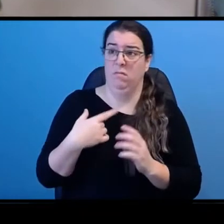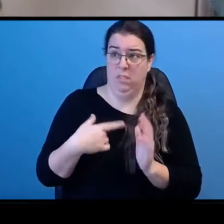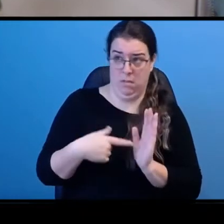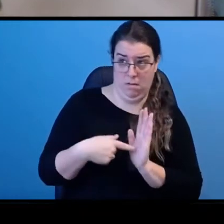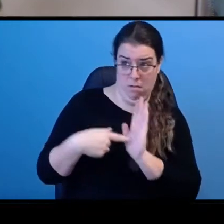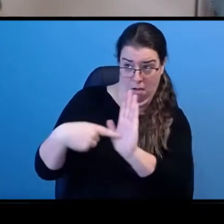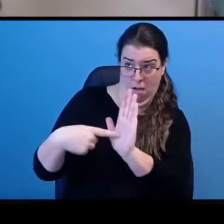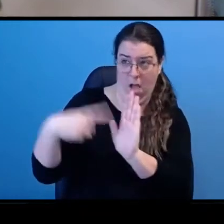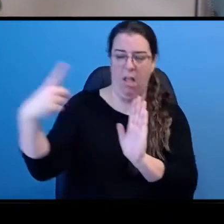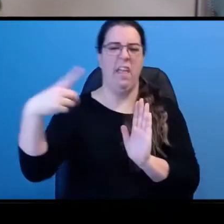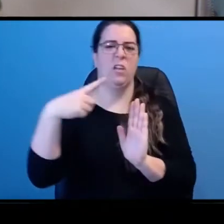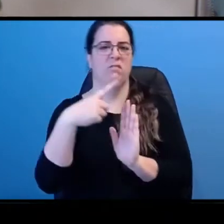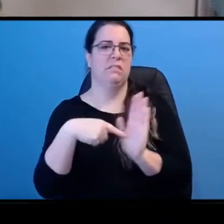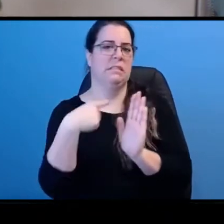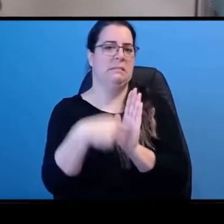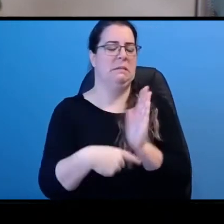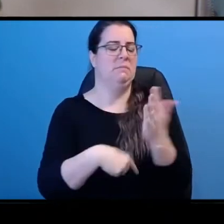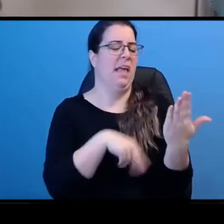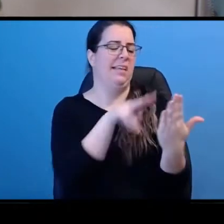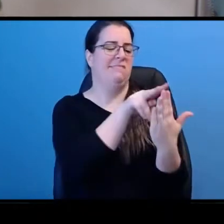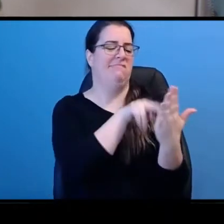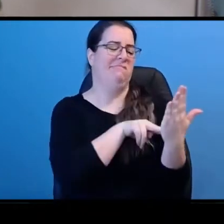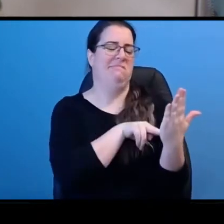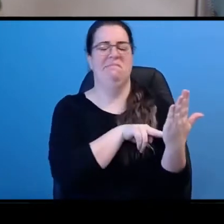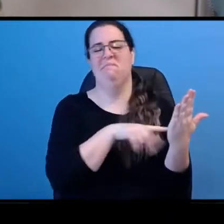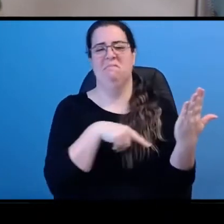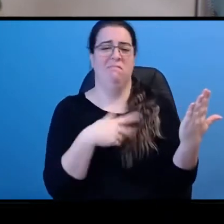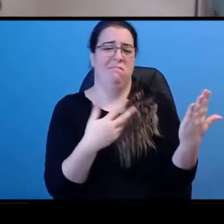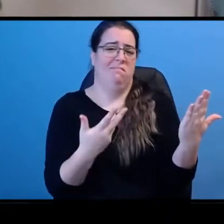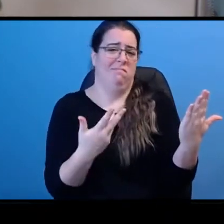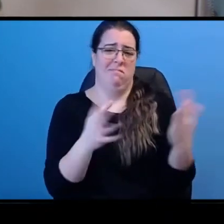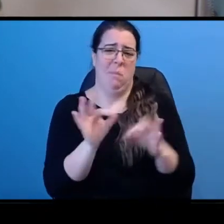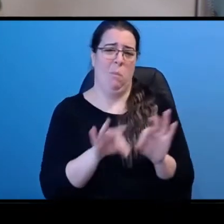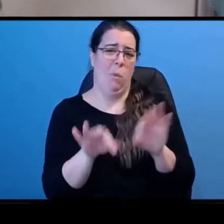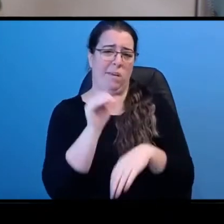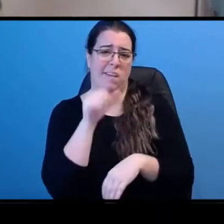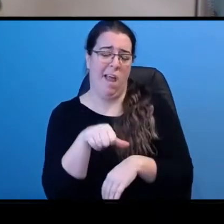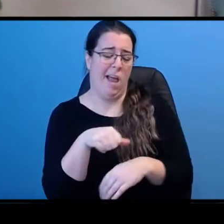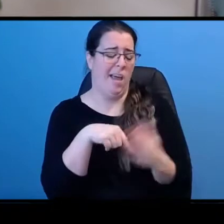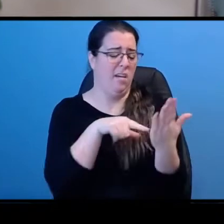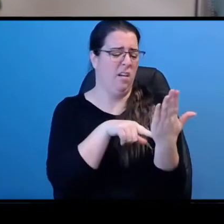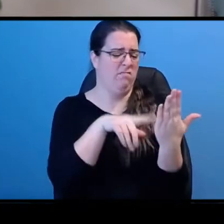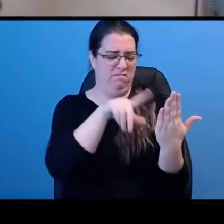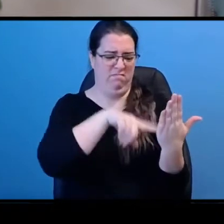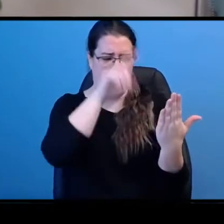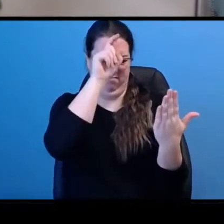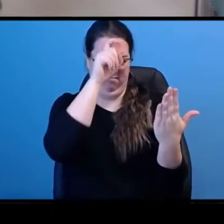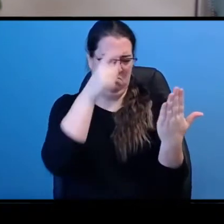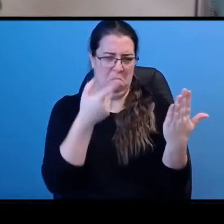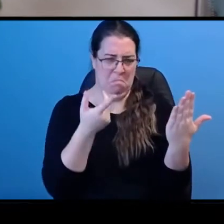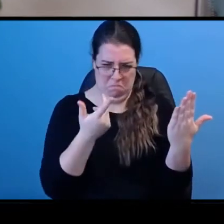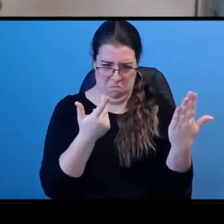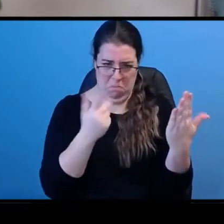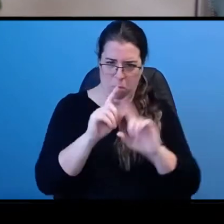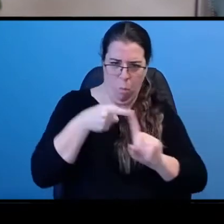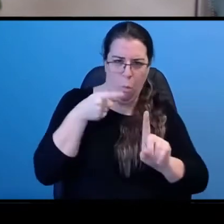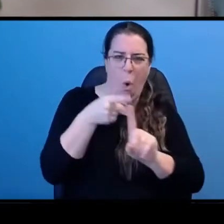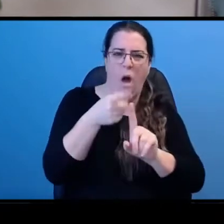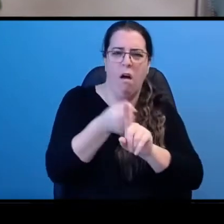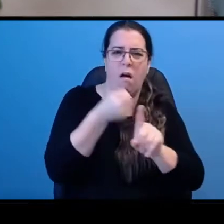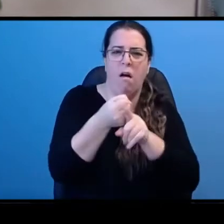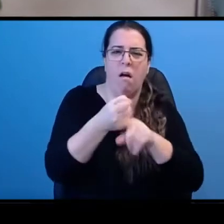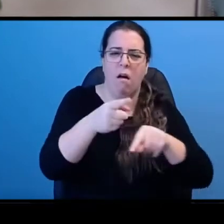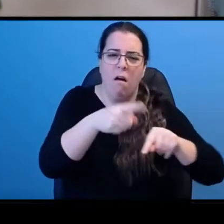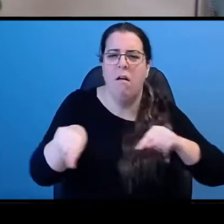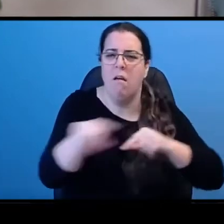says, well, I don't really see that being that important, or I don't really understand the impact that has on the community, that